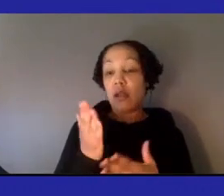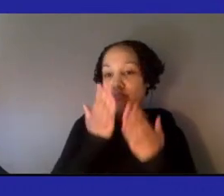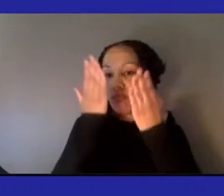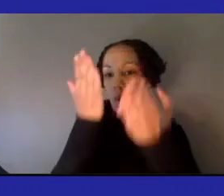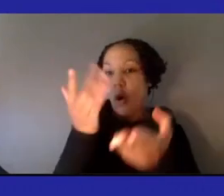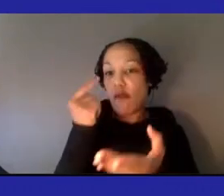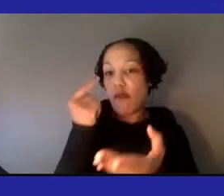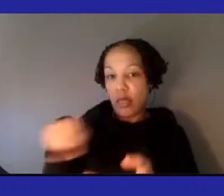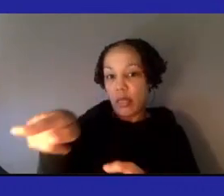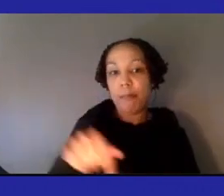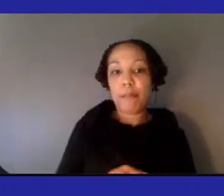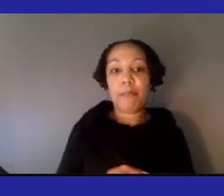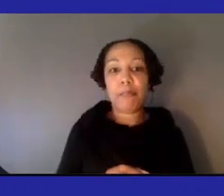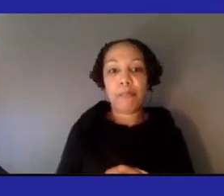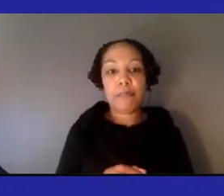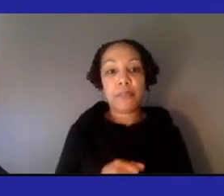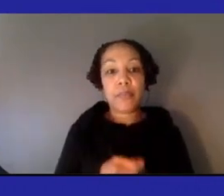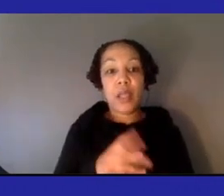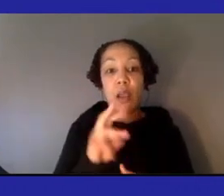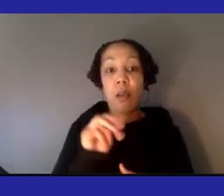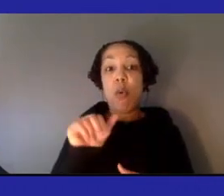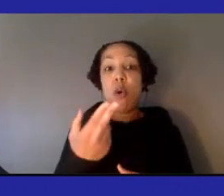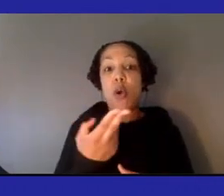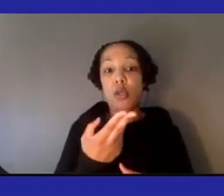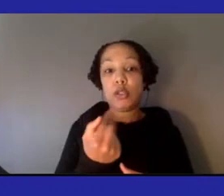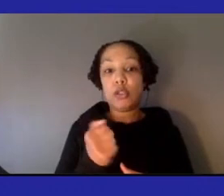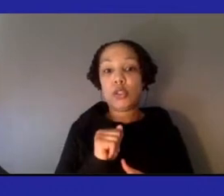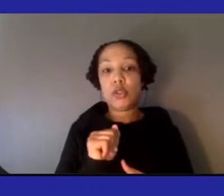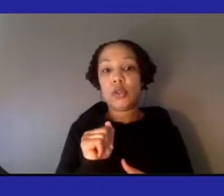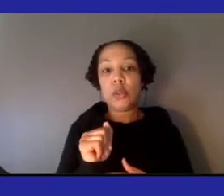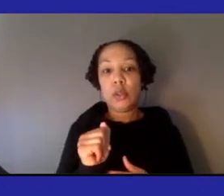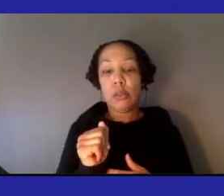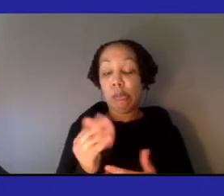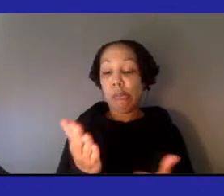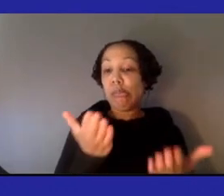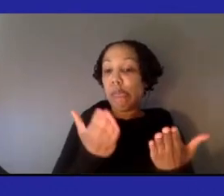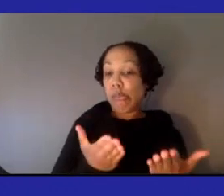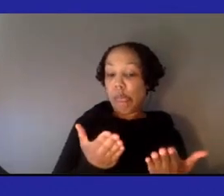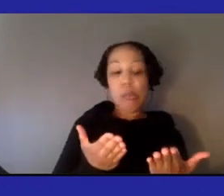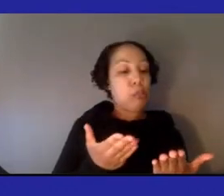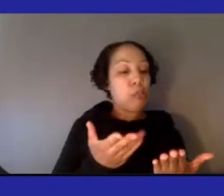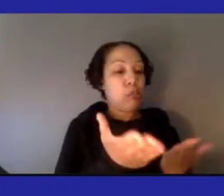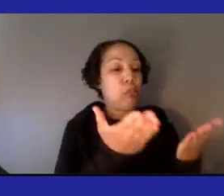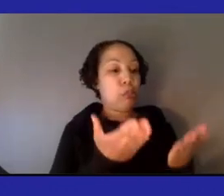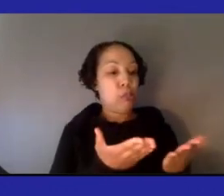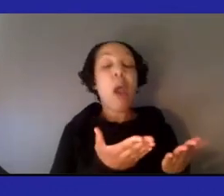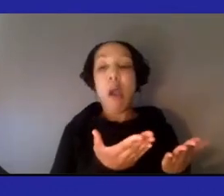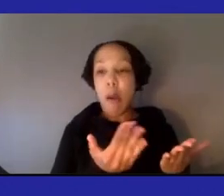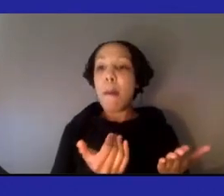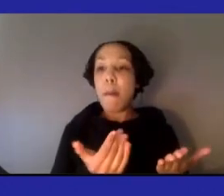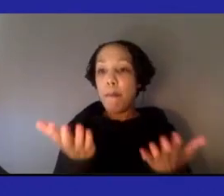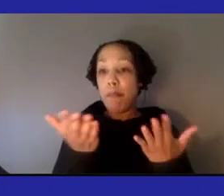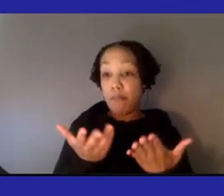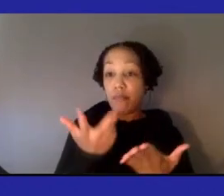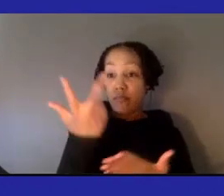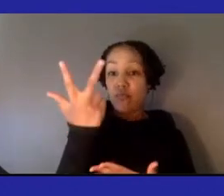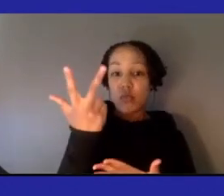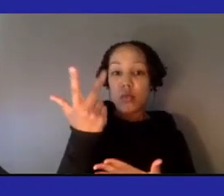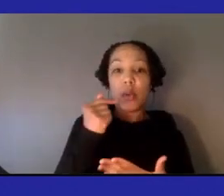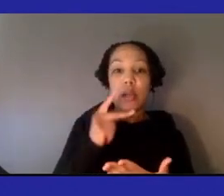March, we received the proposals from those three firms, and we also held presentations where